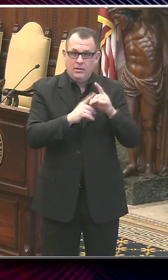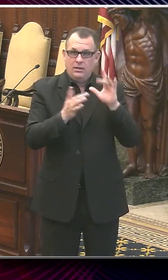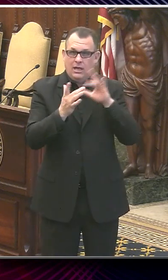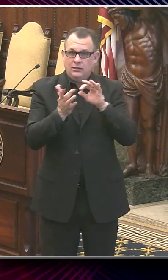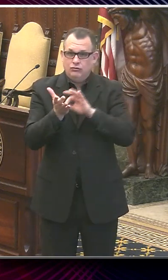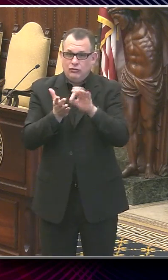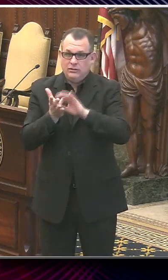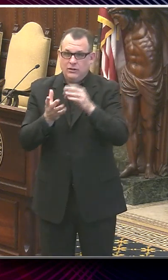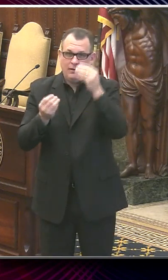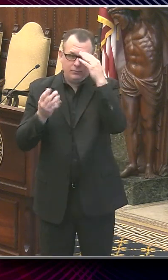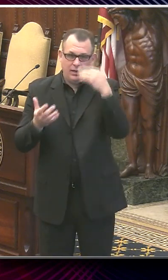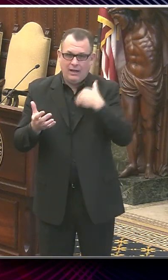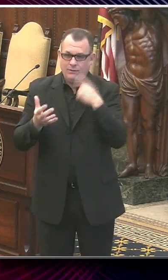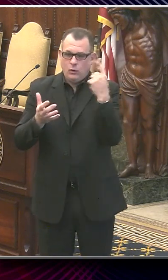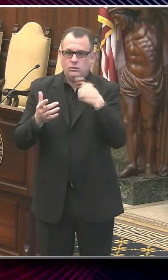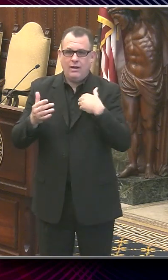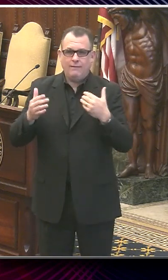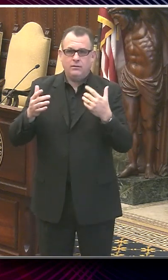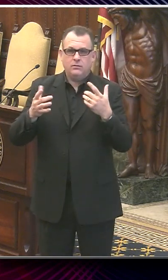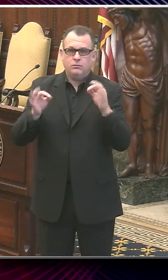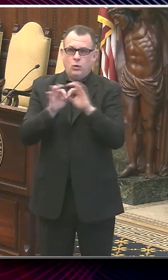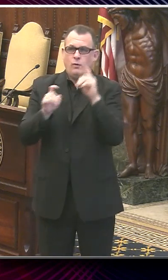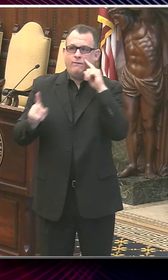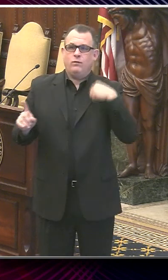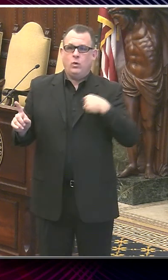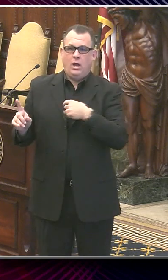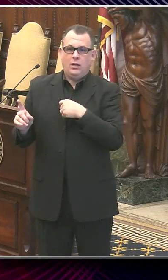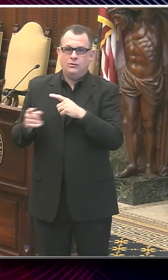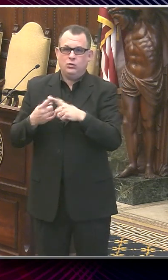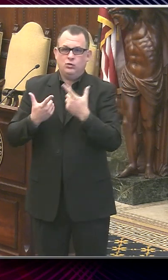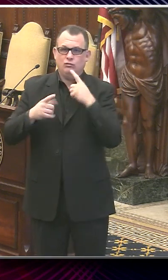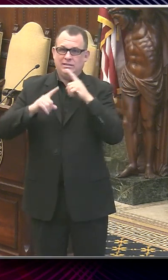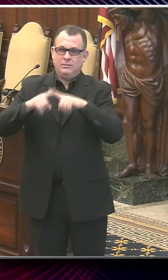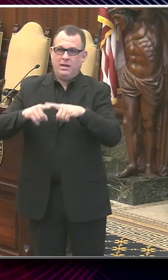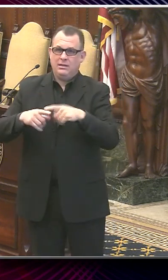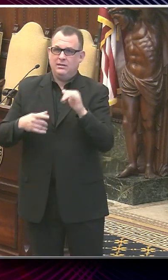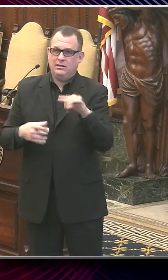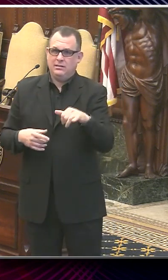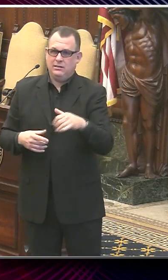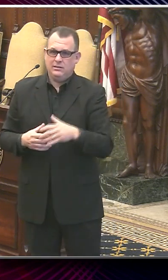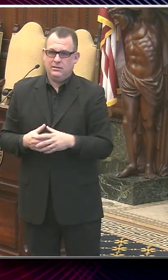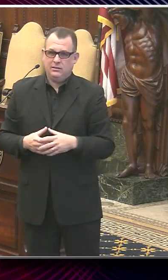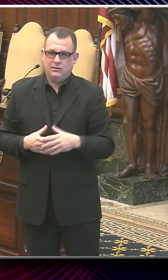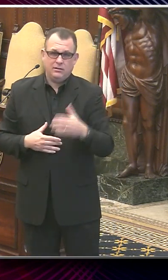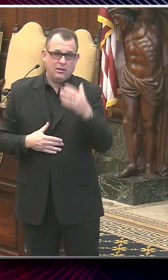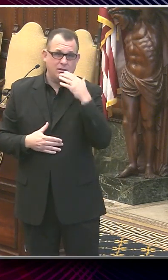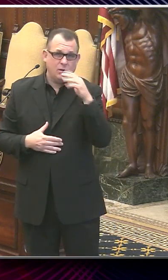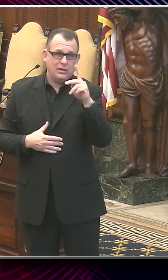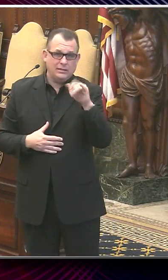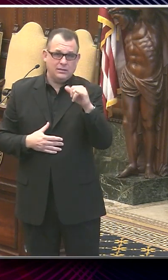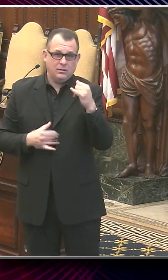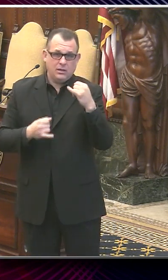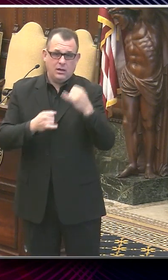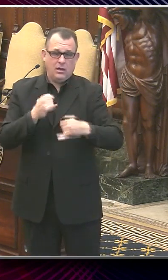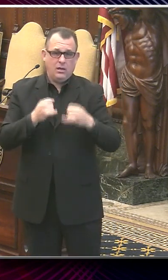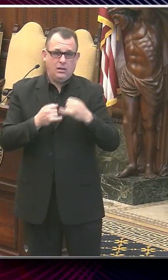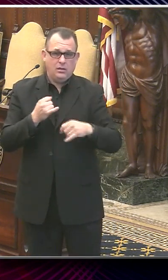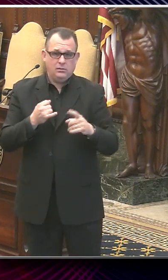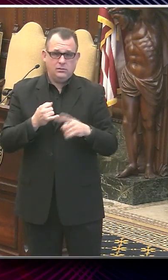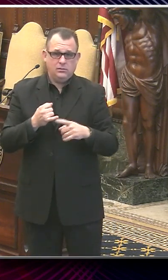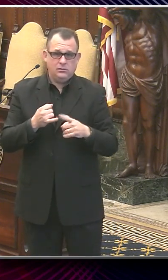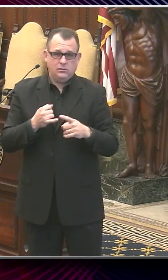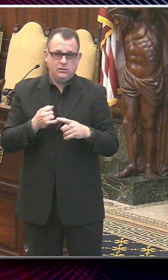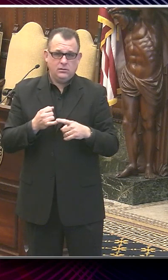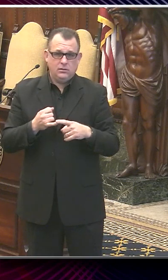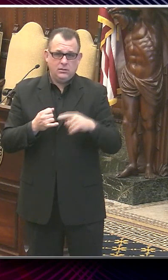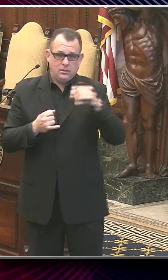to us, but it was an adjunct to the rest of that information. All right, thank you, Kennedy. And finally today, the guy who started